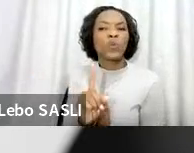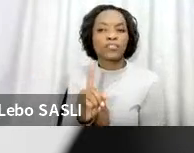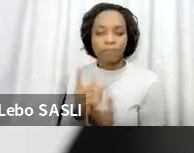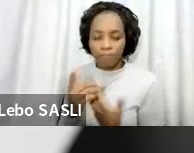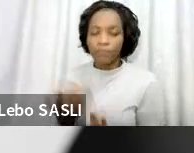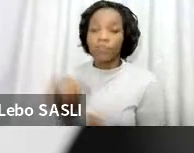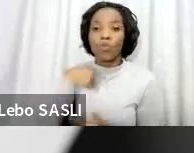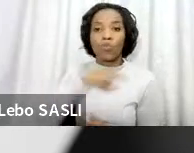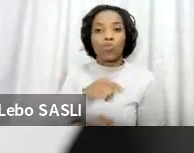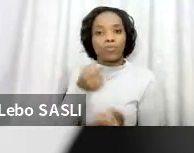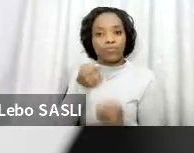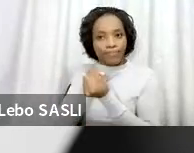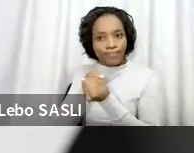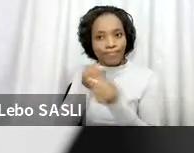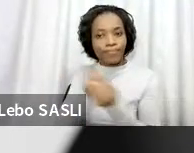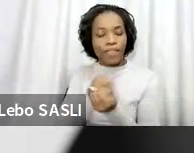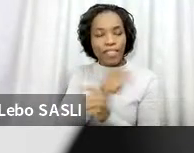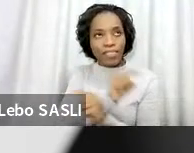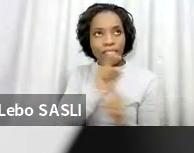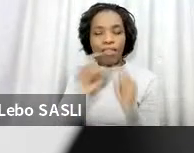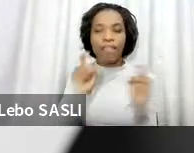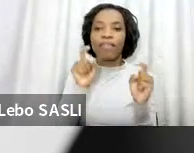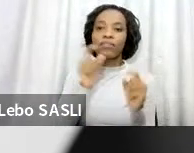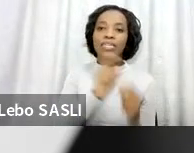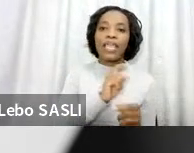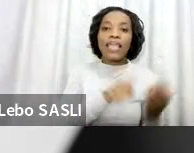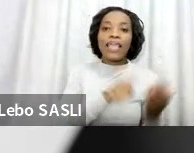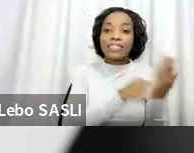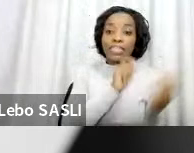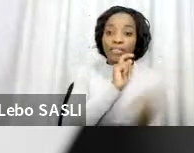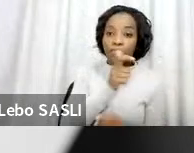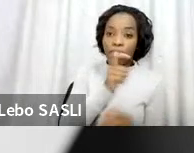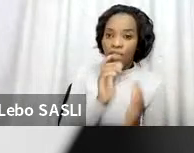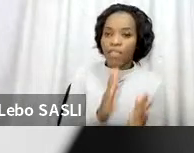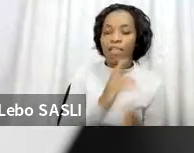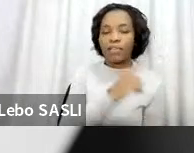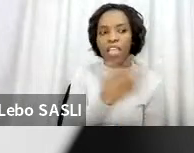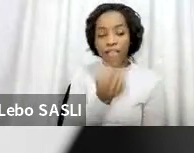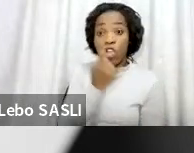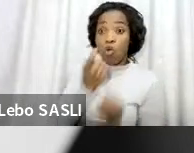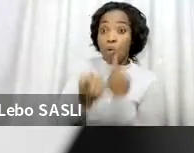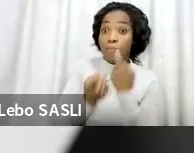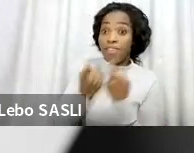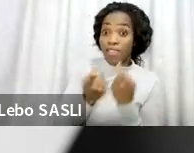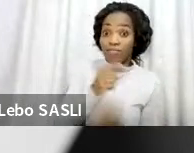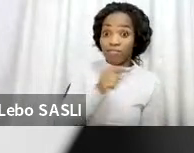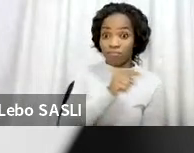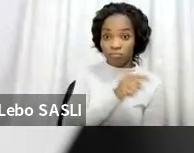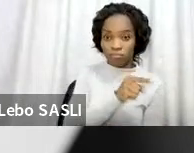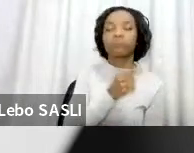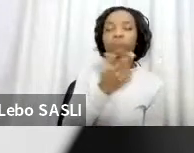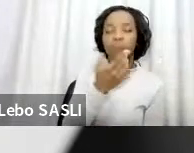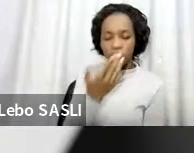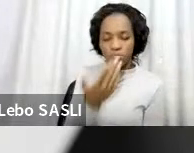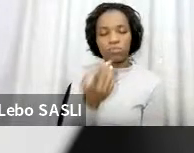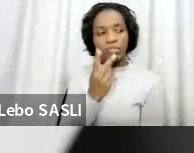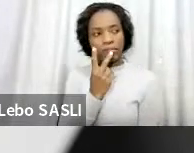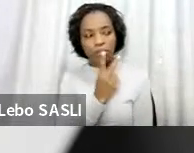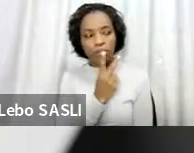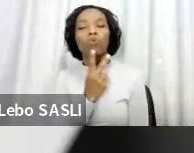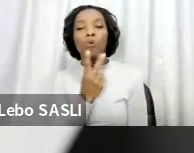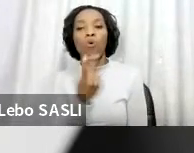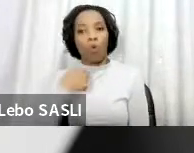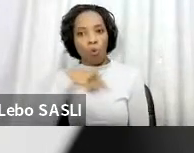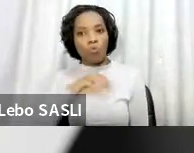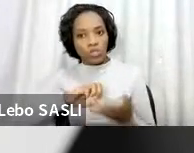have tax complaints about SARS. We provide an impartial and a free avenue to speedily resolve